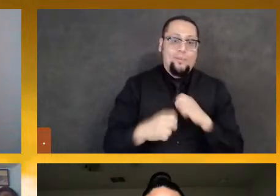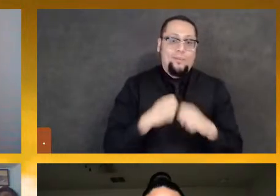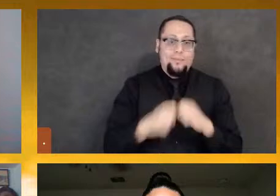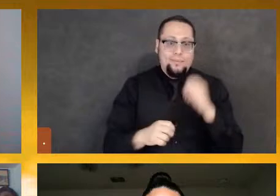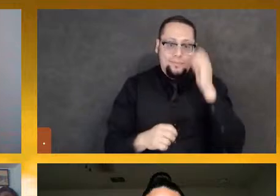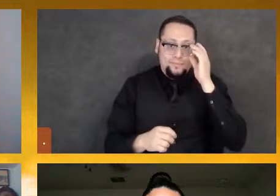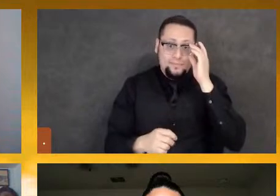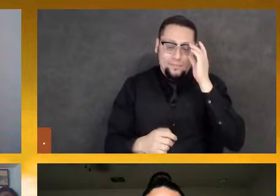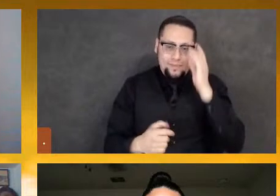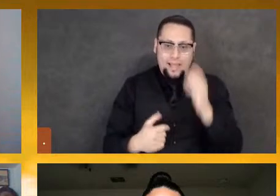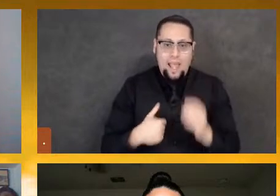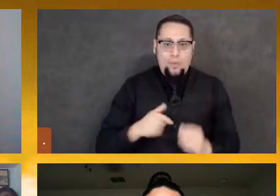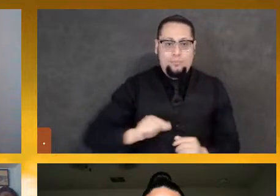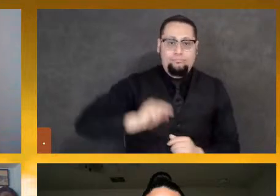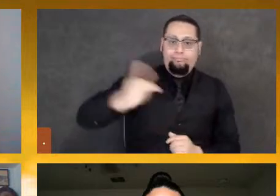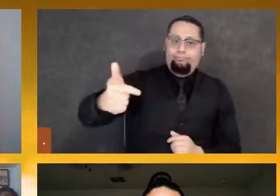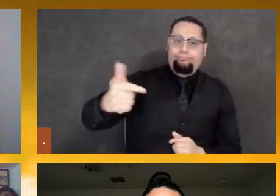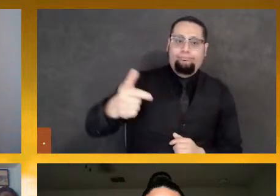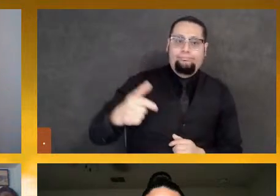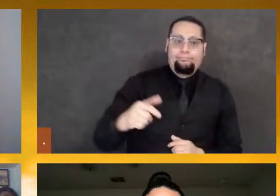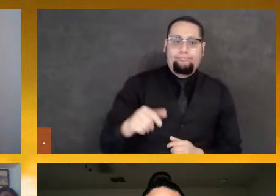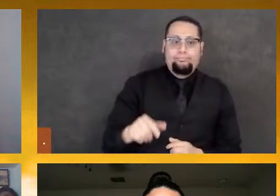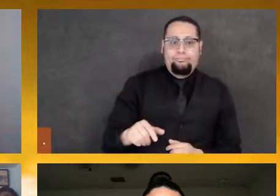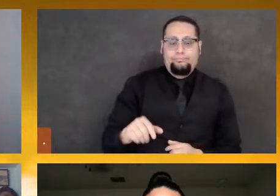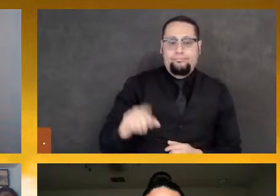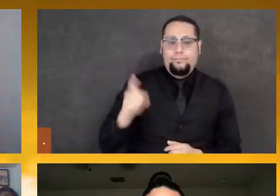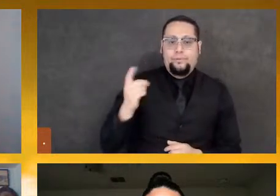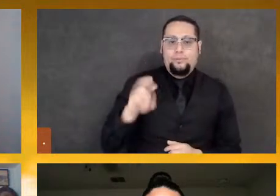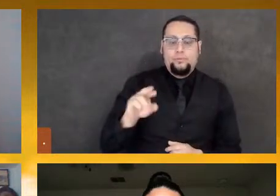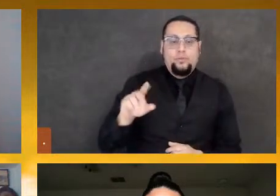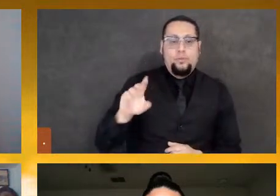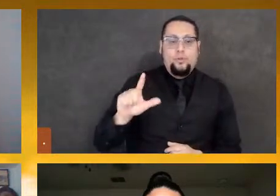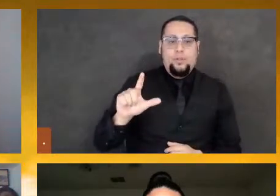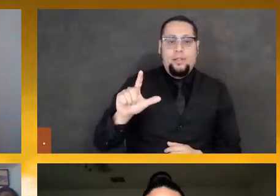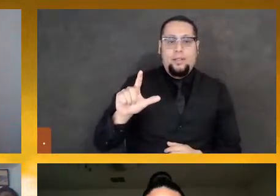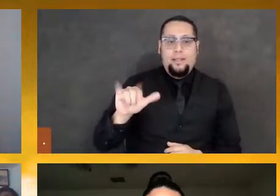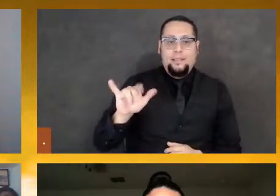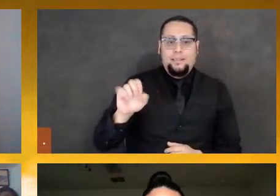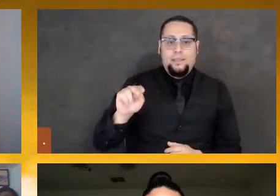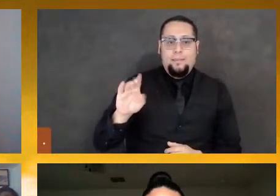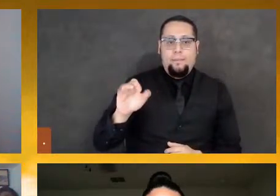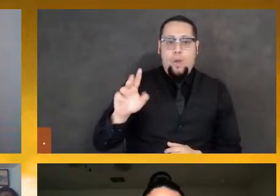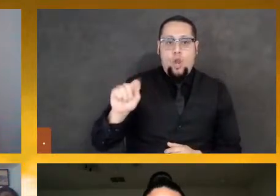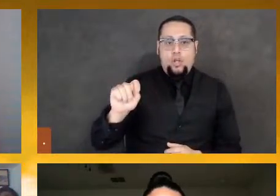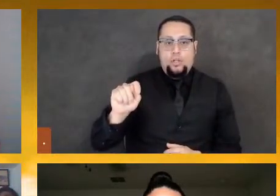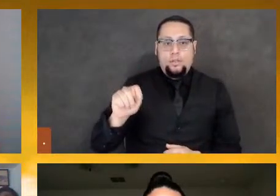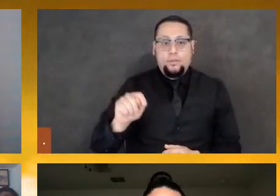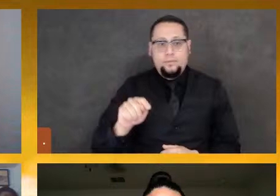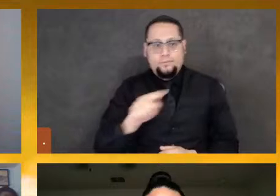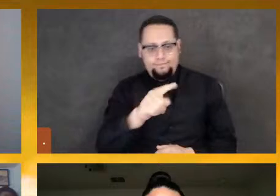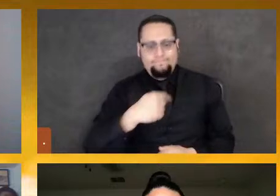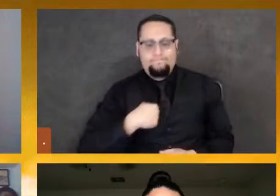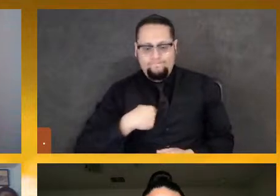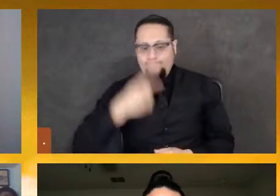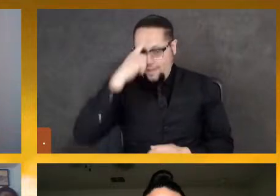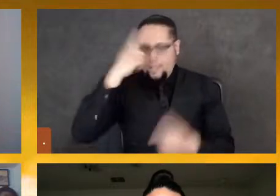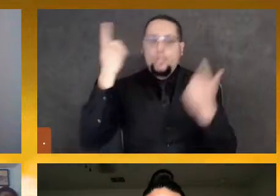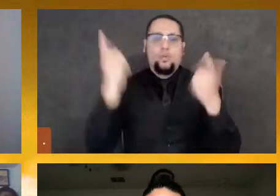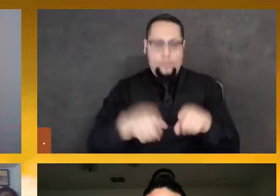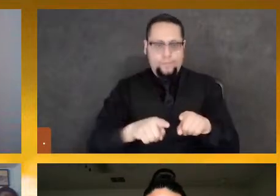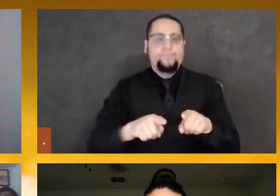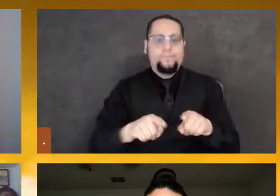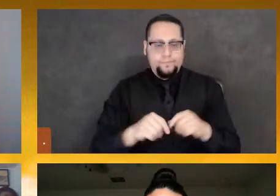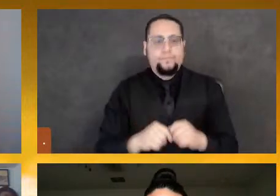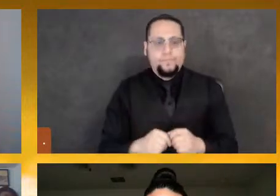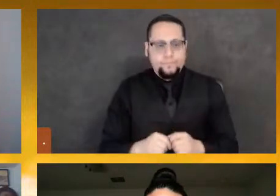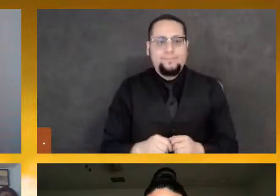I'll just turn it over to Dr. Linsenbart so she can add her experiences. Yeah, I would certainly agree with that as